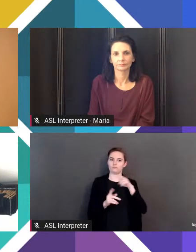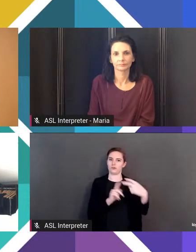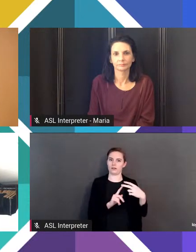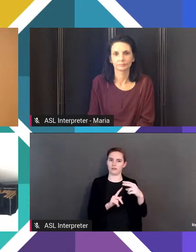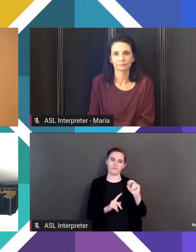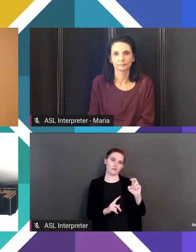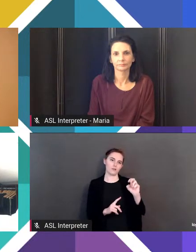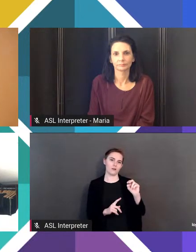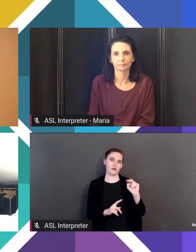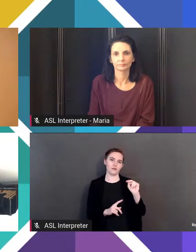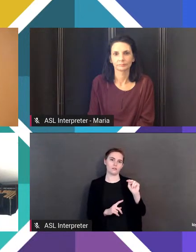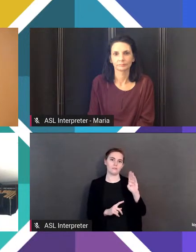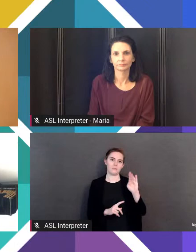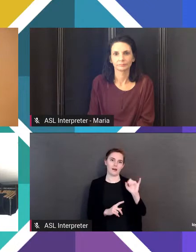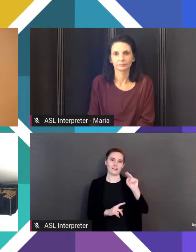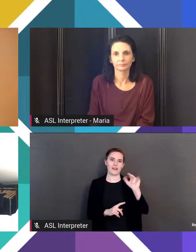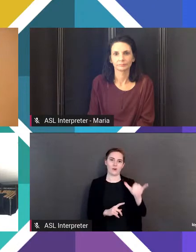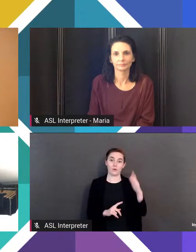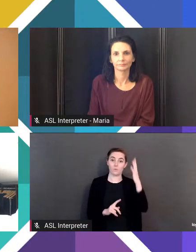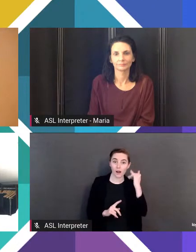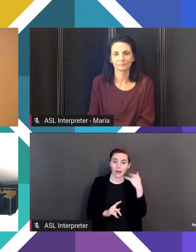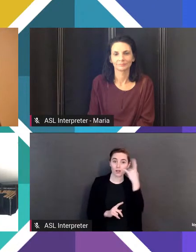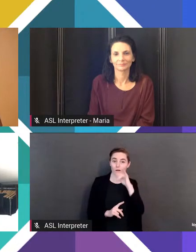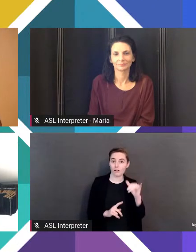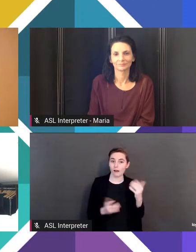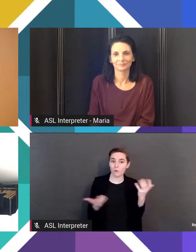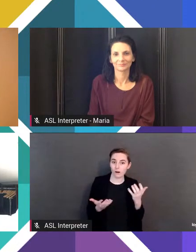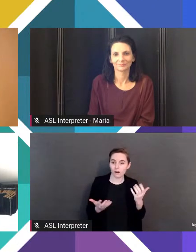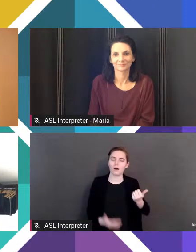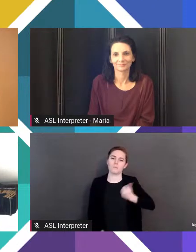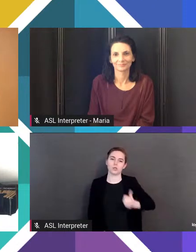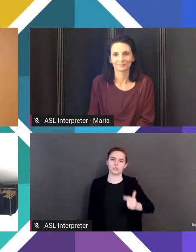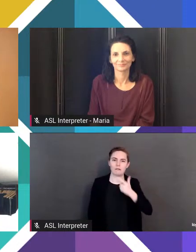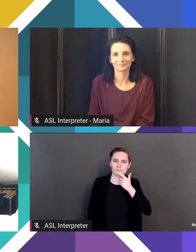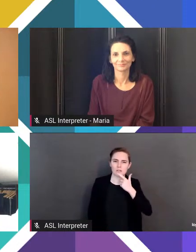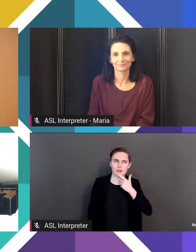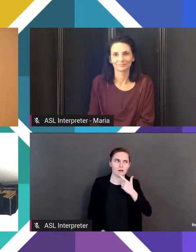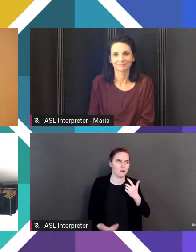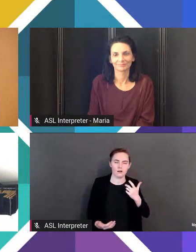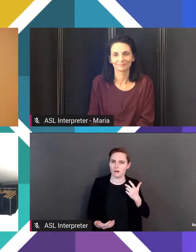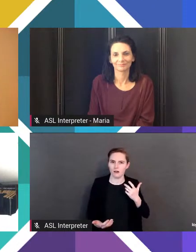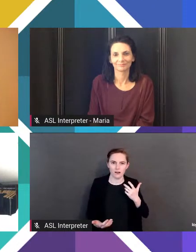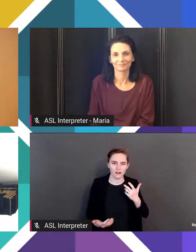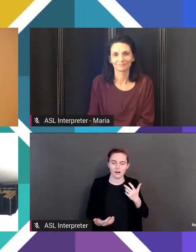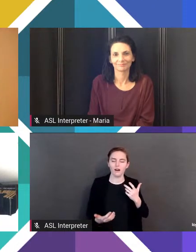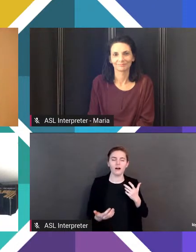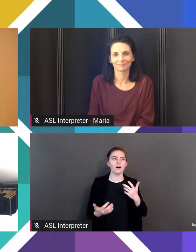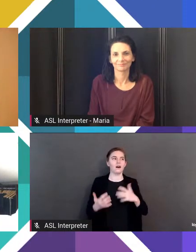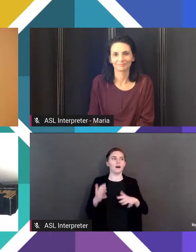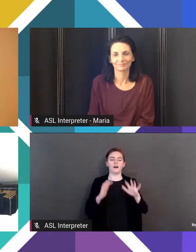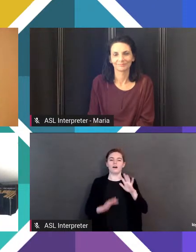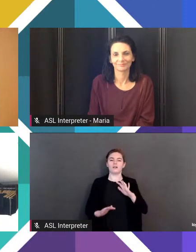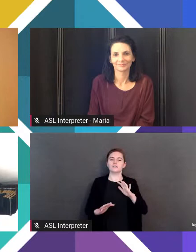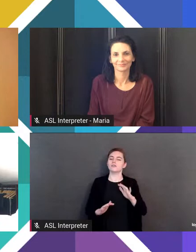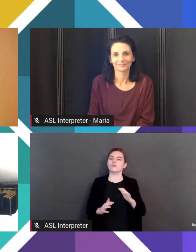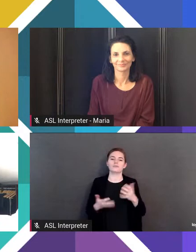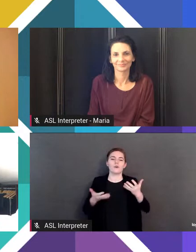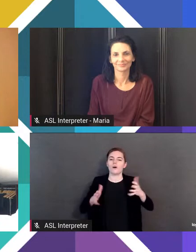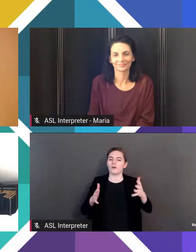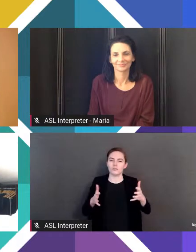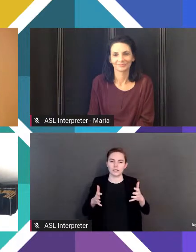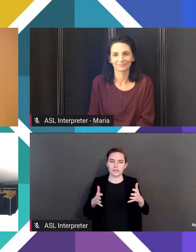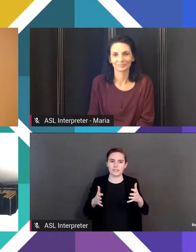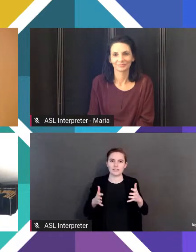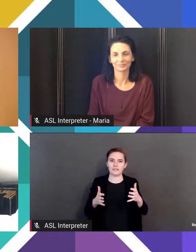butch lesbian. And so, like, you know, like, there's already this face to queerness,